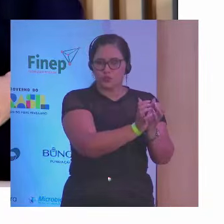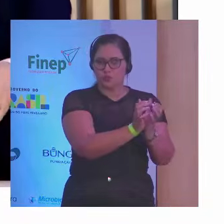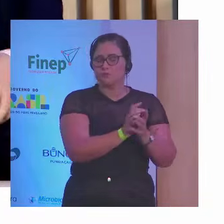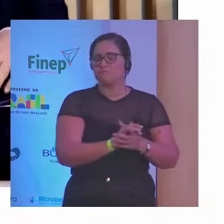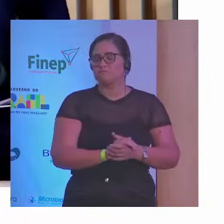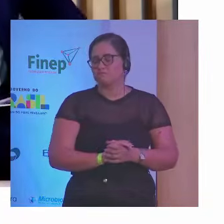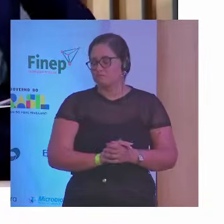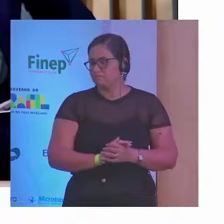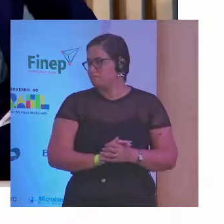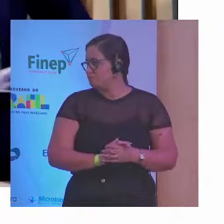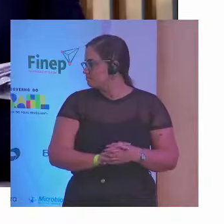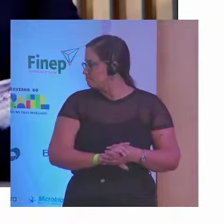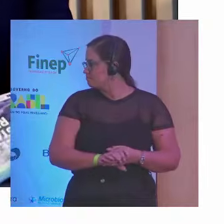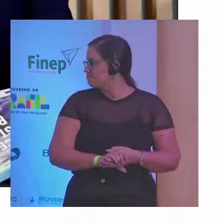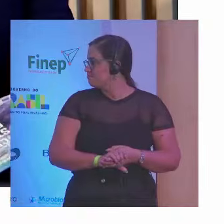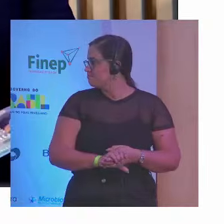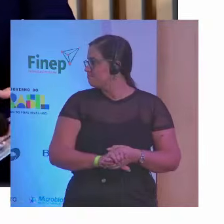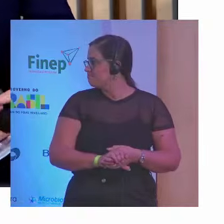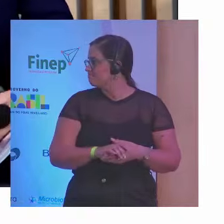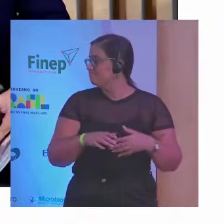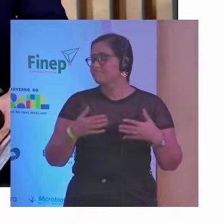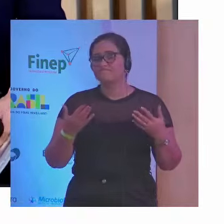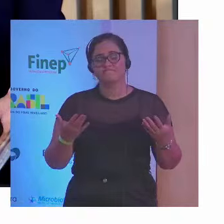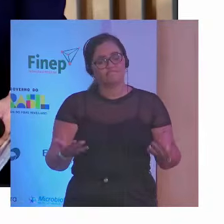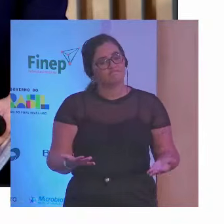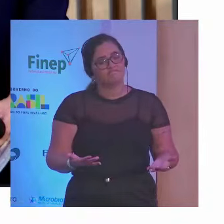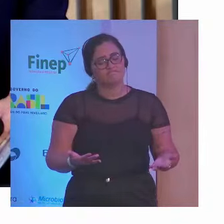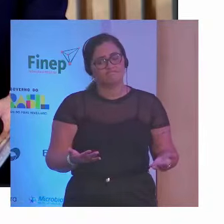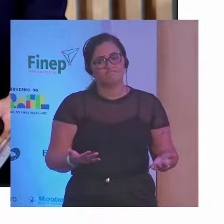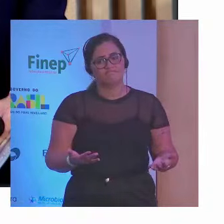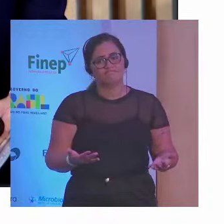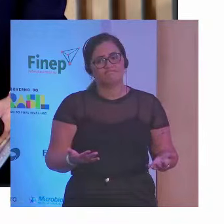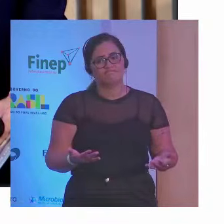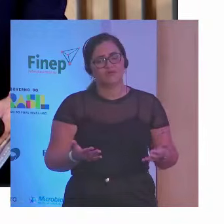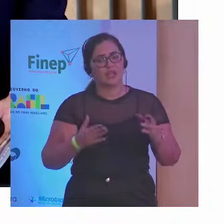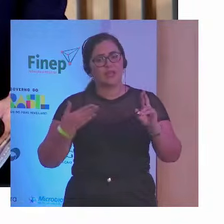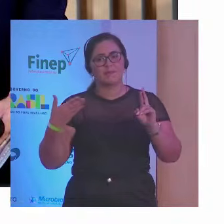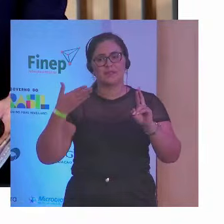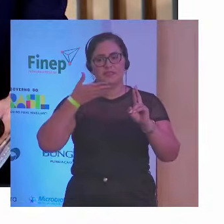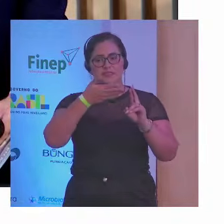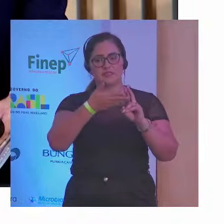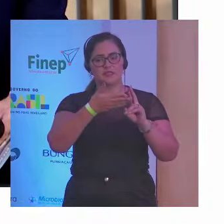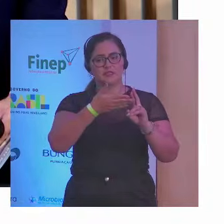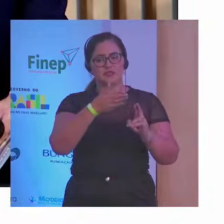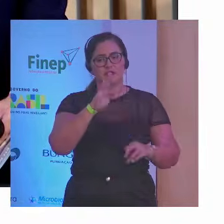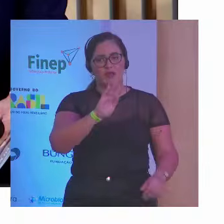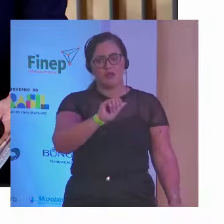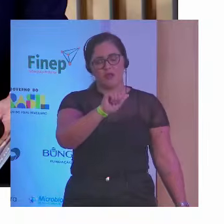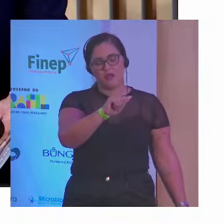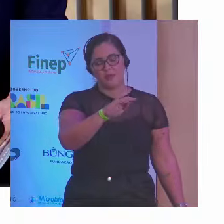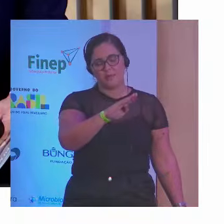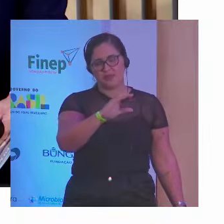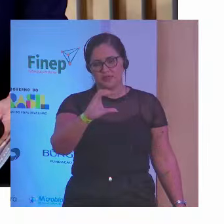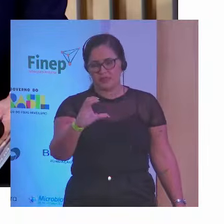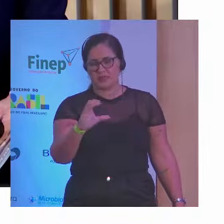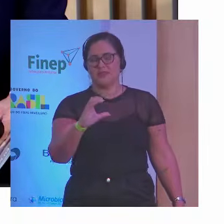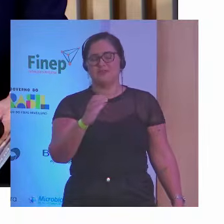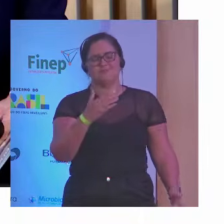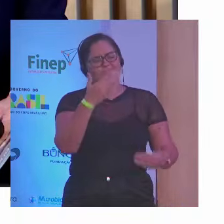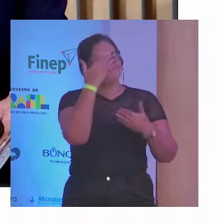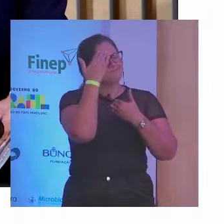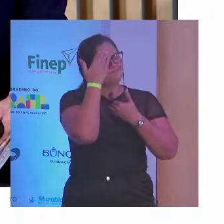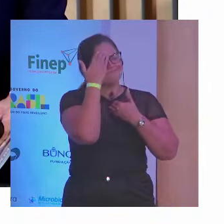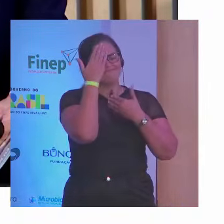Pierre Baruel, on behalf of the Brazilian Academy of Science, thank you very much for the